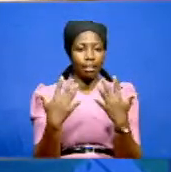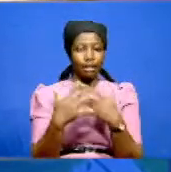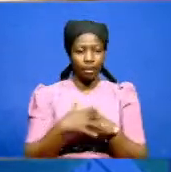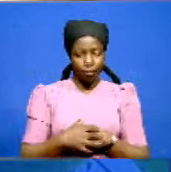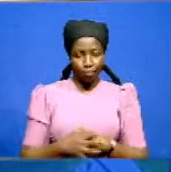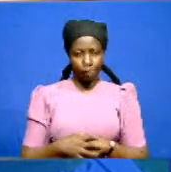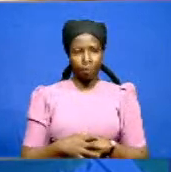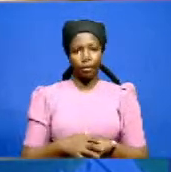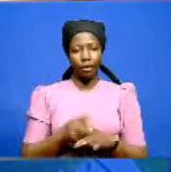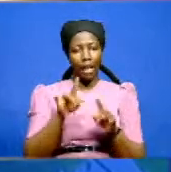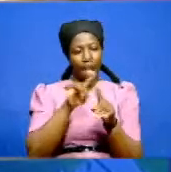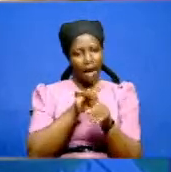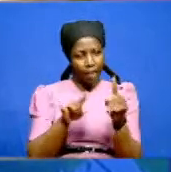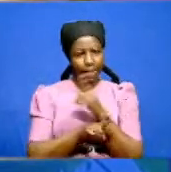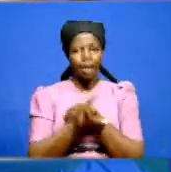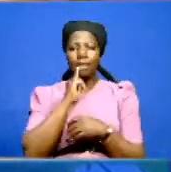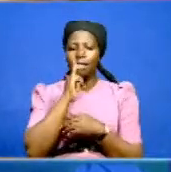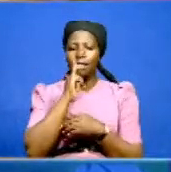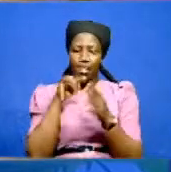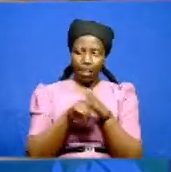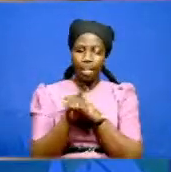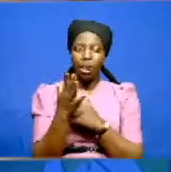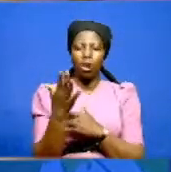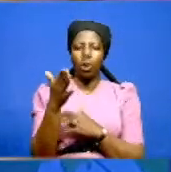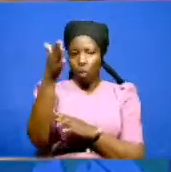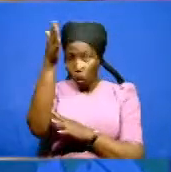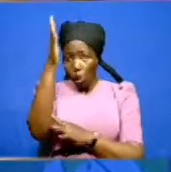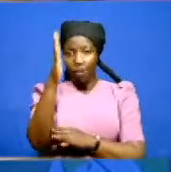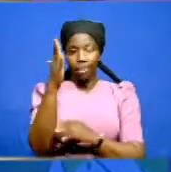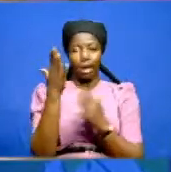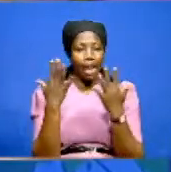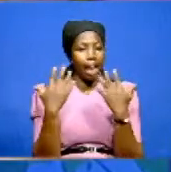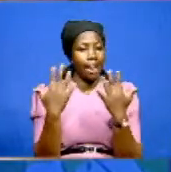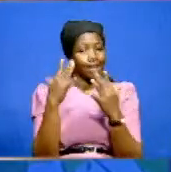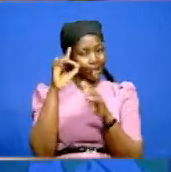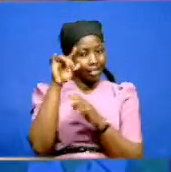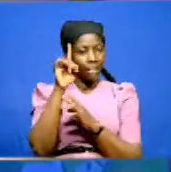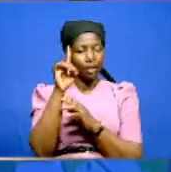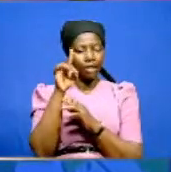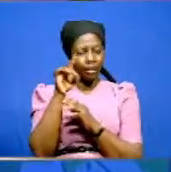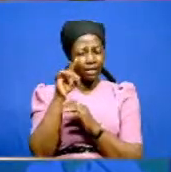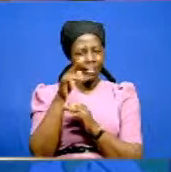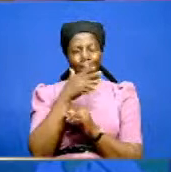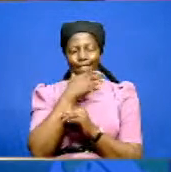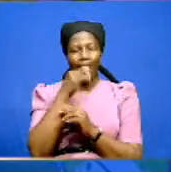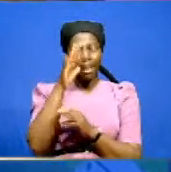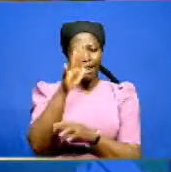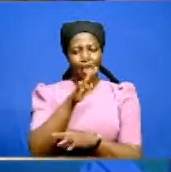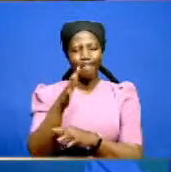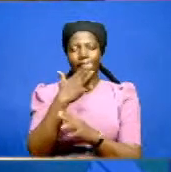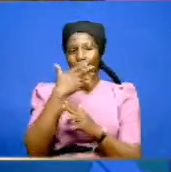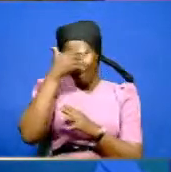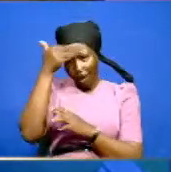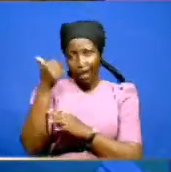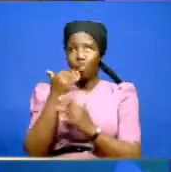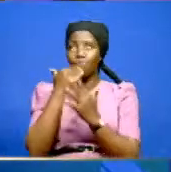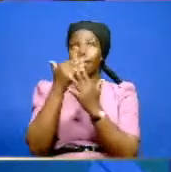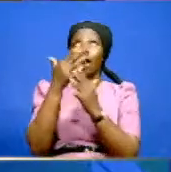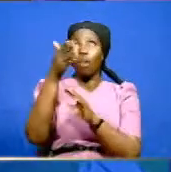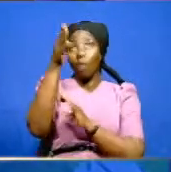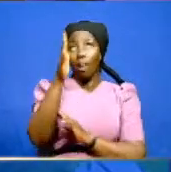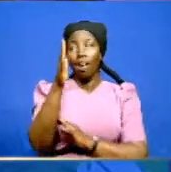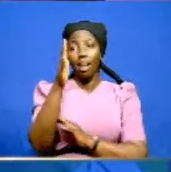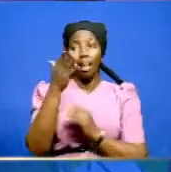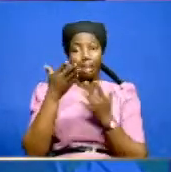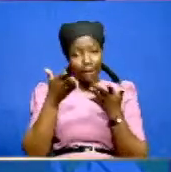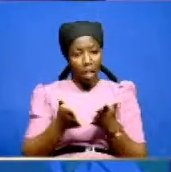Everything is in God's hands. And he would never forget to thank God. And so,